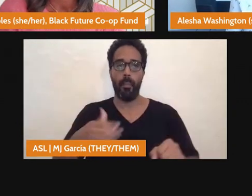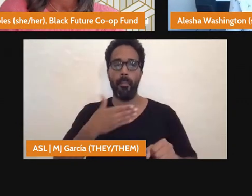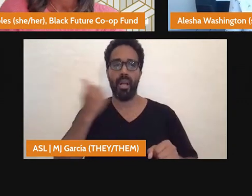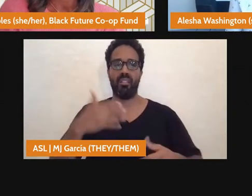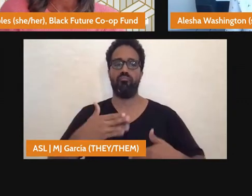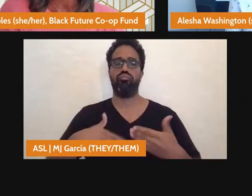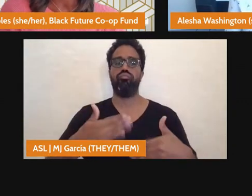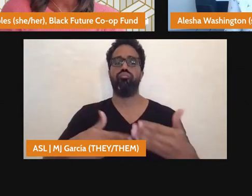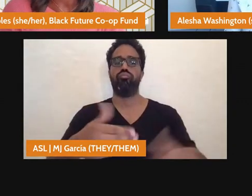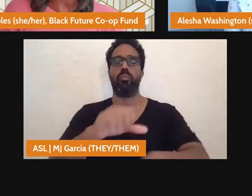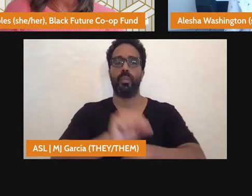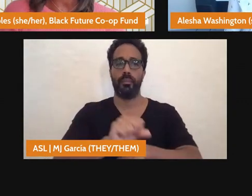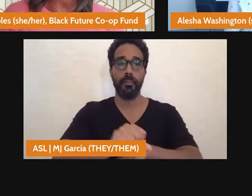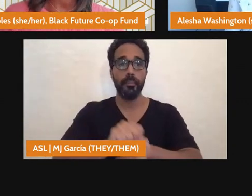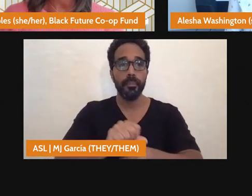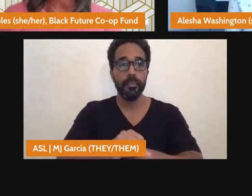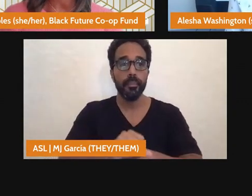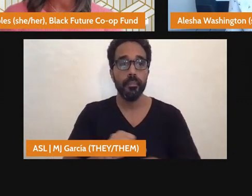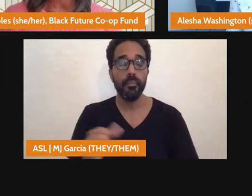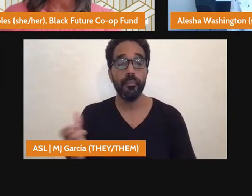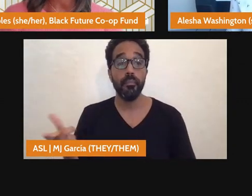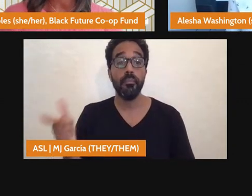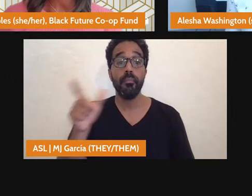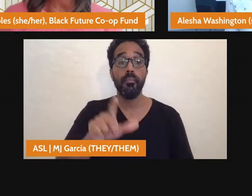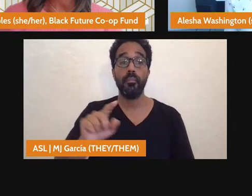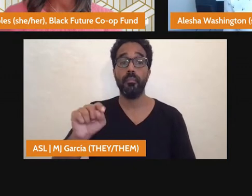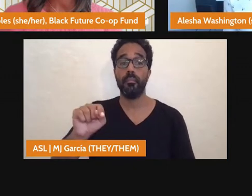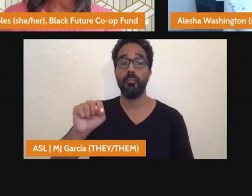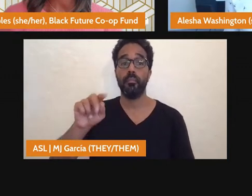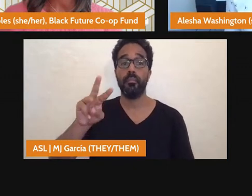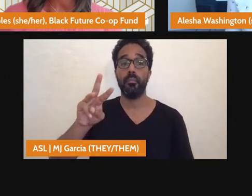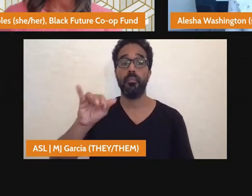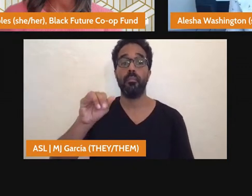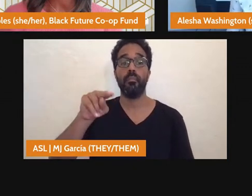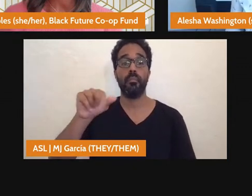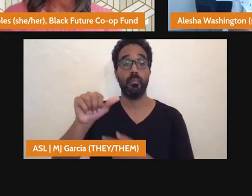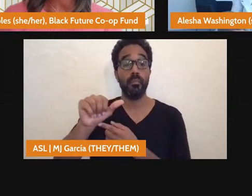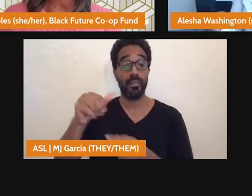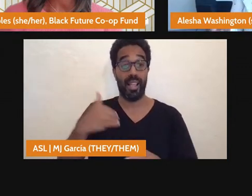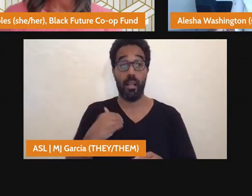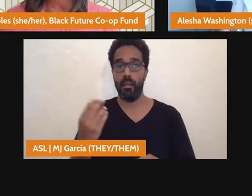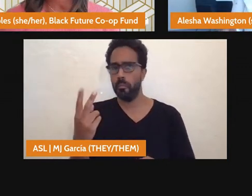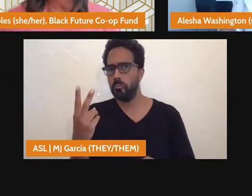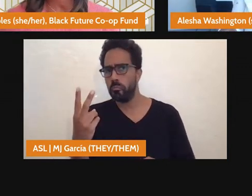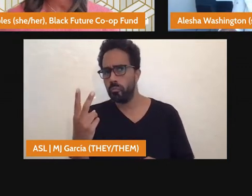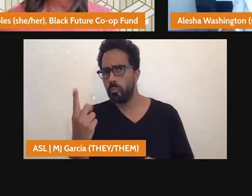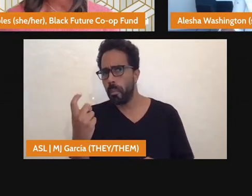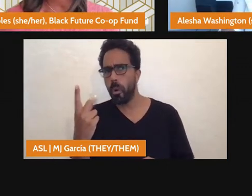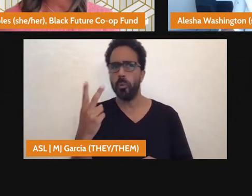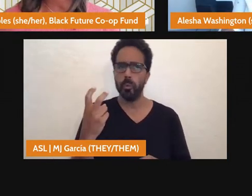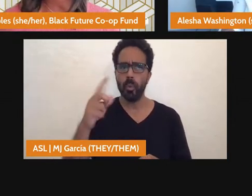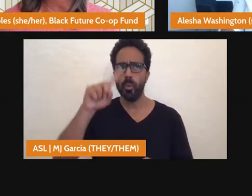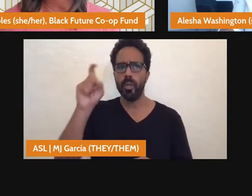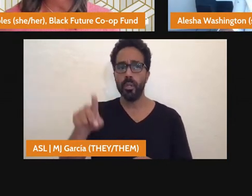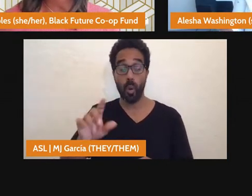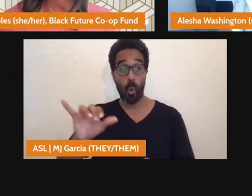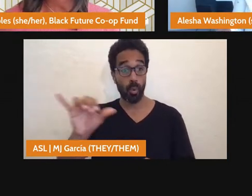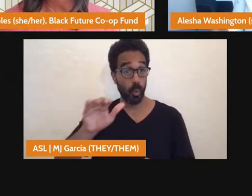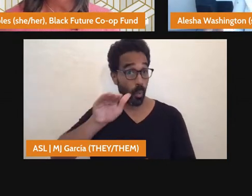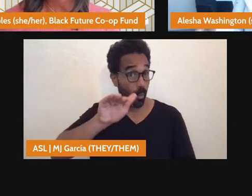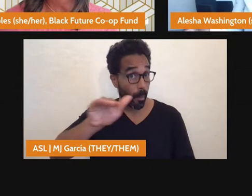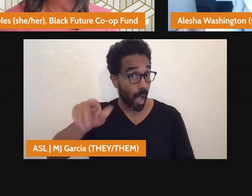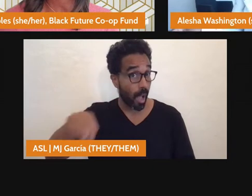Thank you. I have a couple of more questions, but want to remind the audience that we want to hear from you as we are having